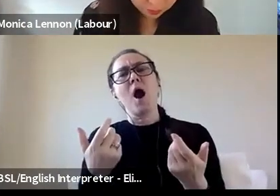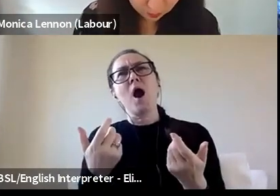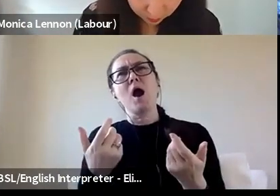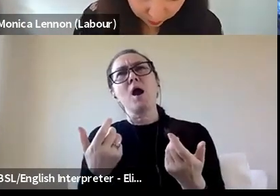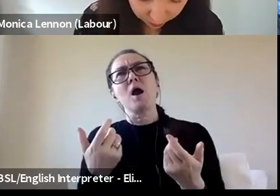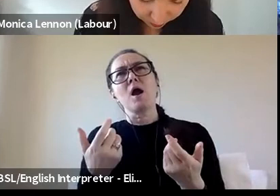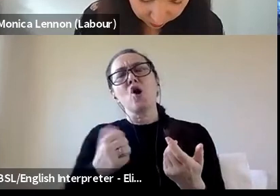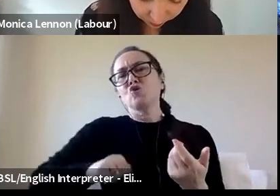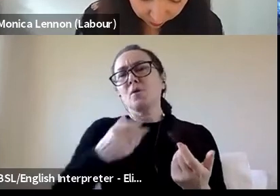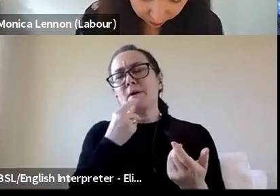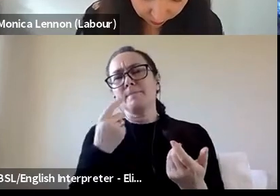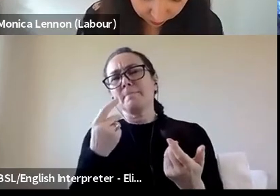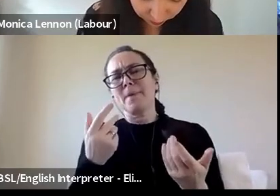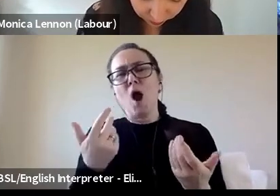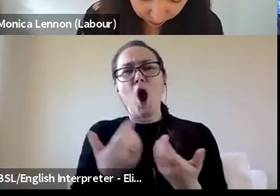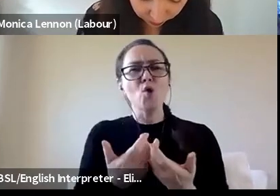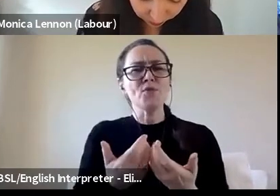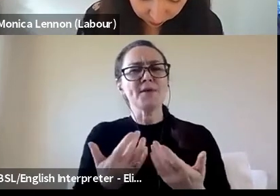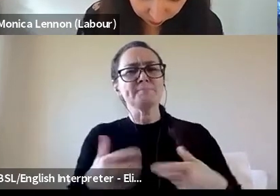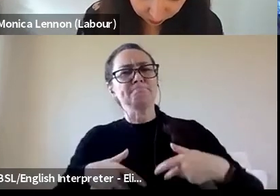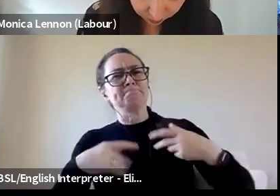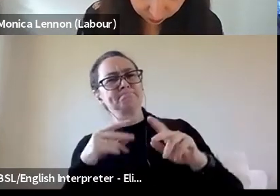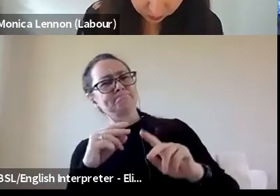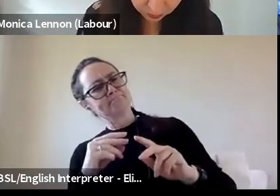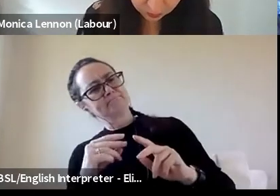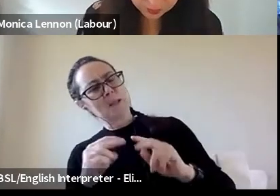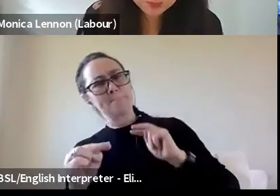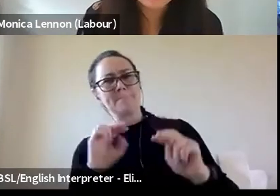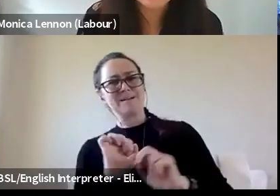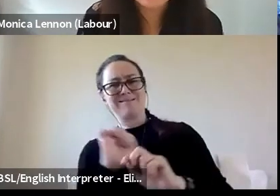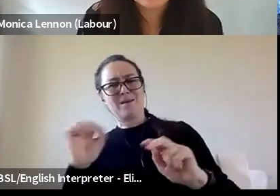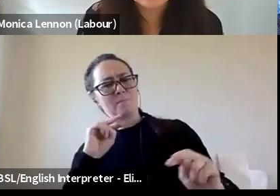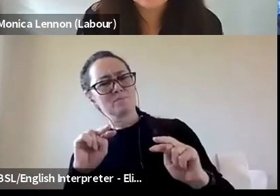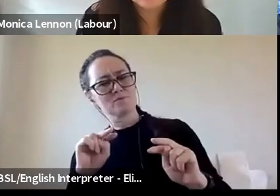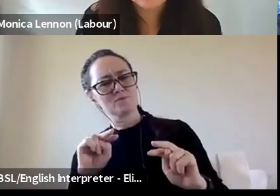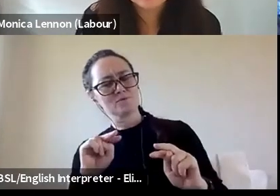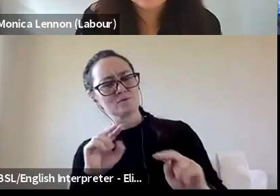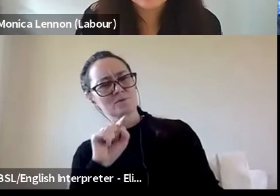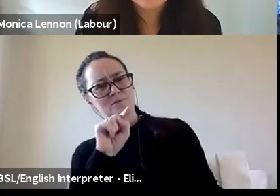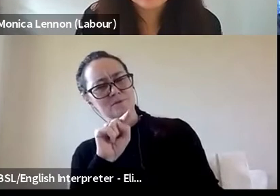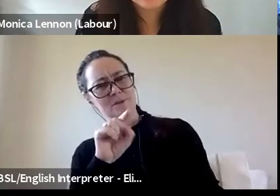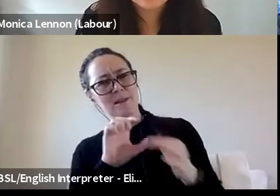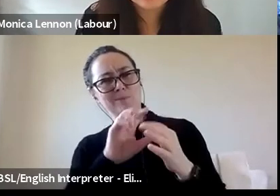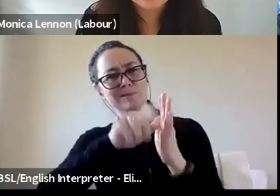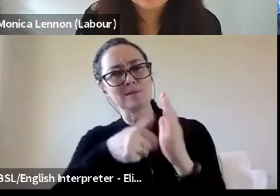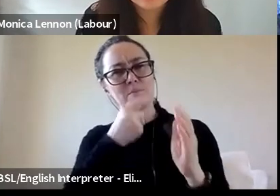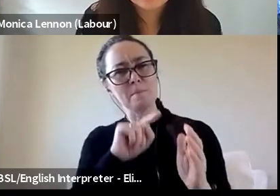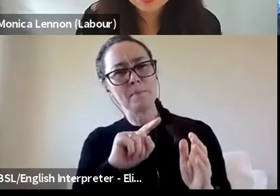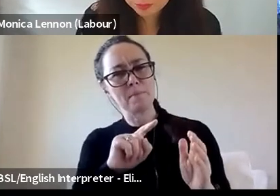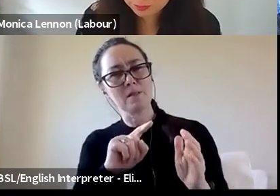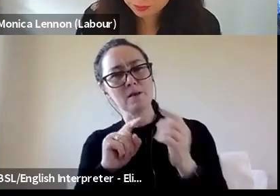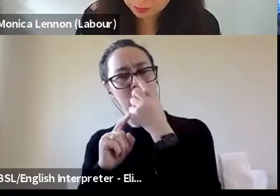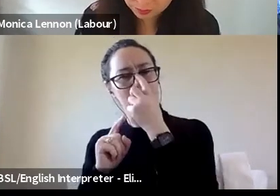disabled people, you know, and how do we recognise the values of this